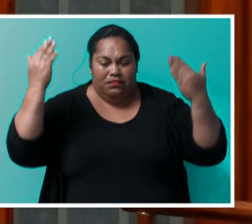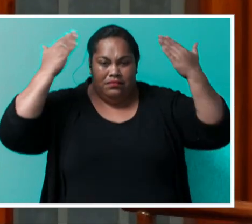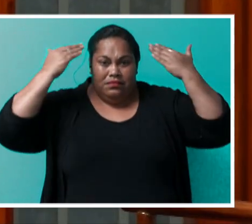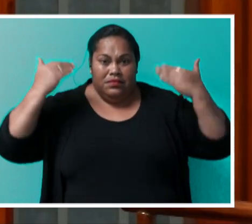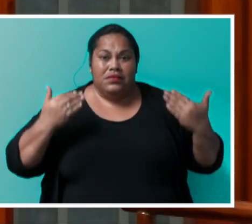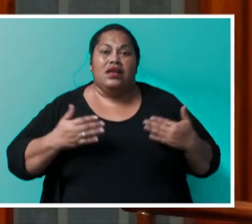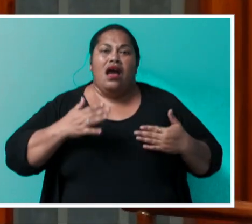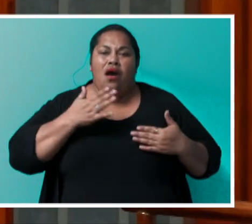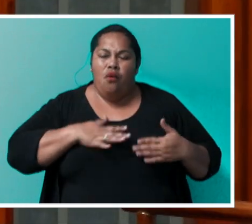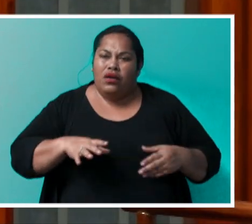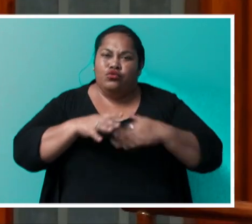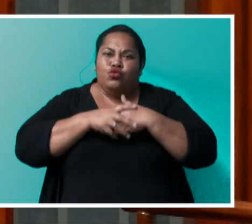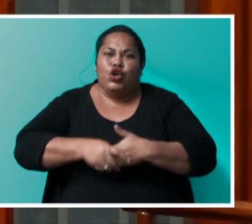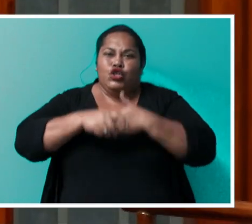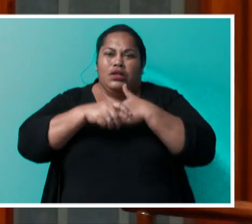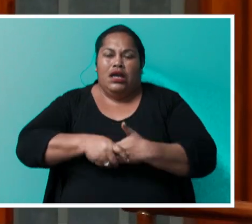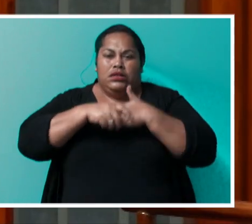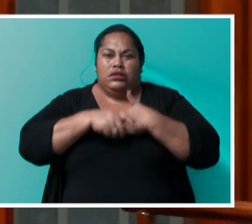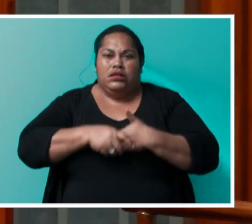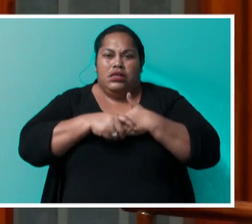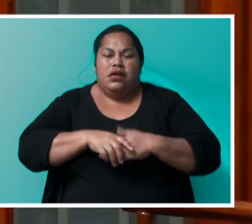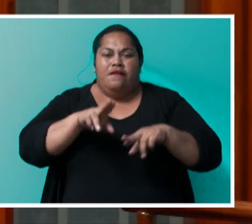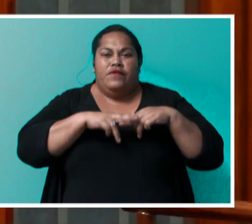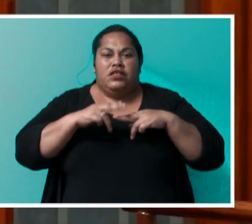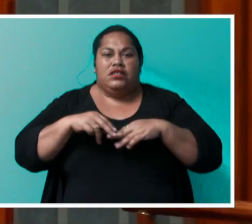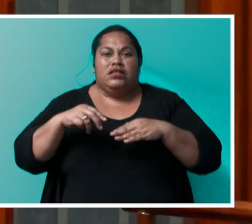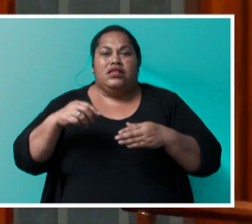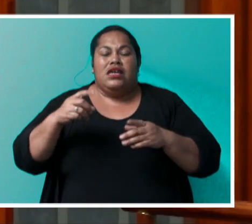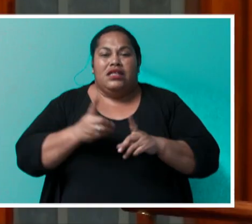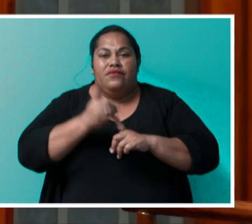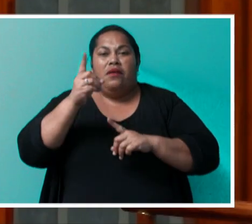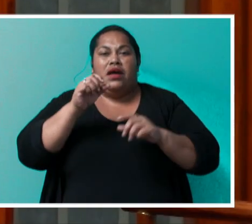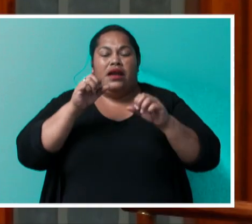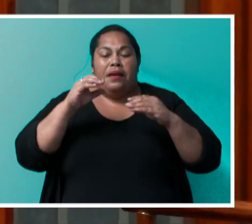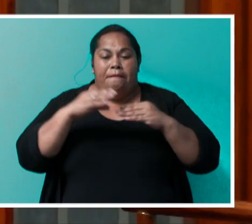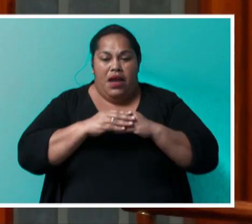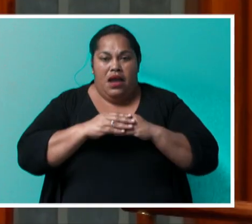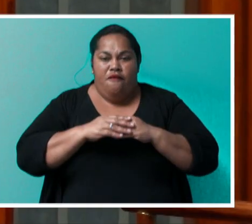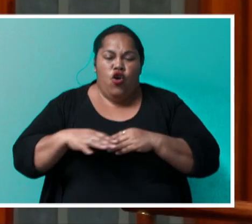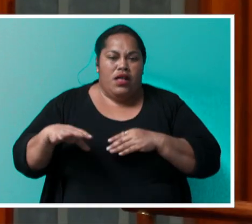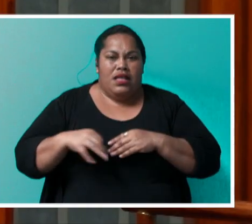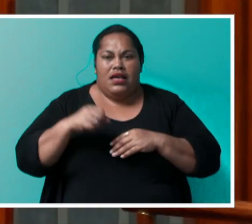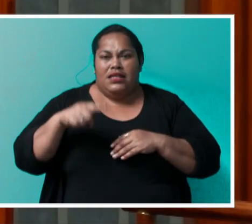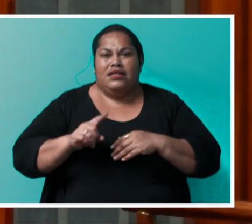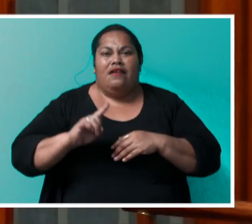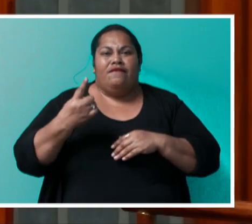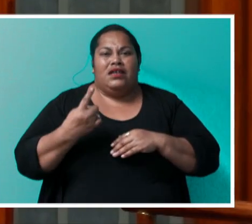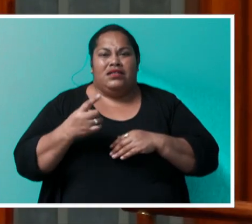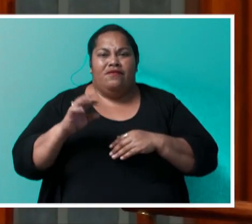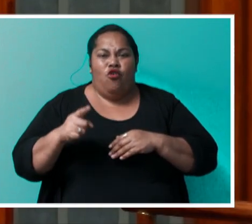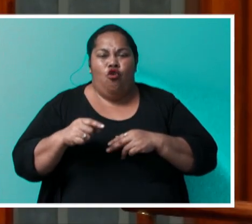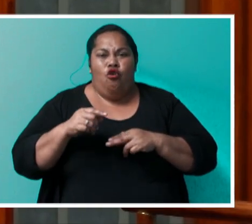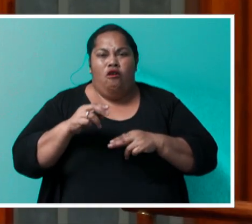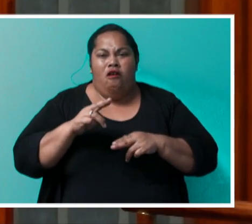like to congratulate the Fiji Development Bank for taking this first stride in Fiji's fintech